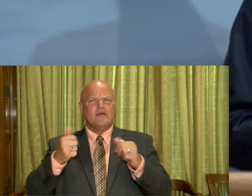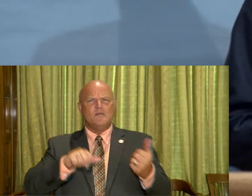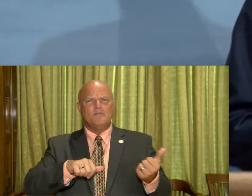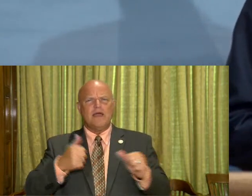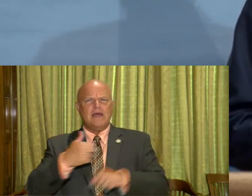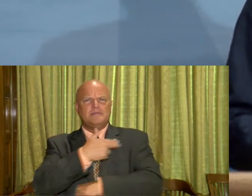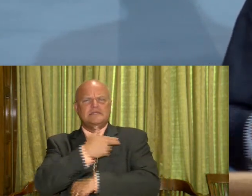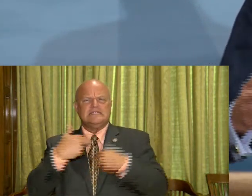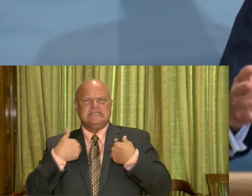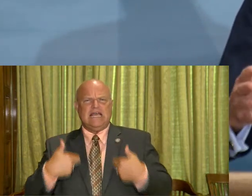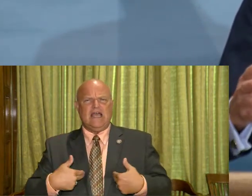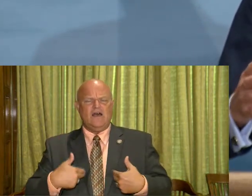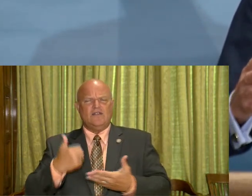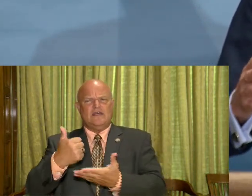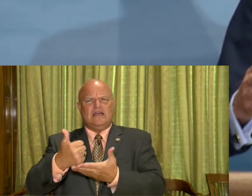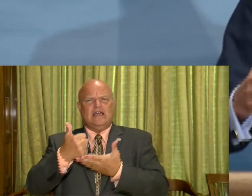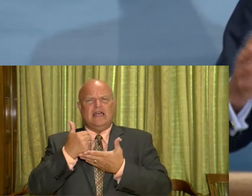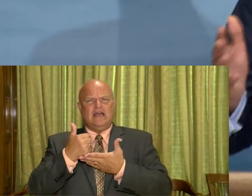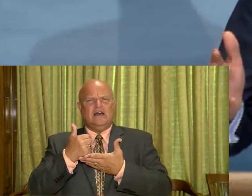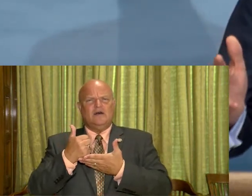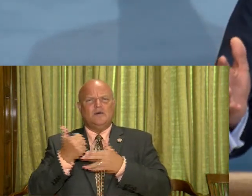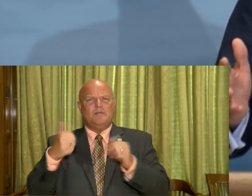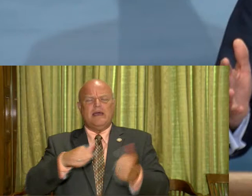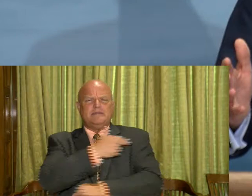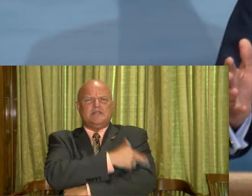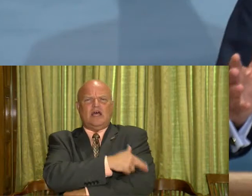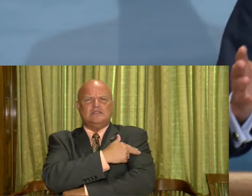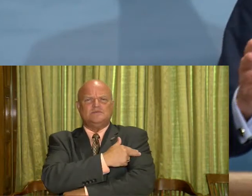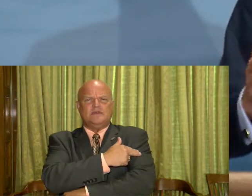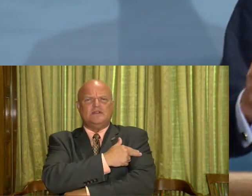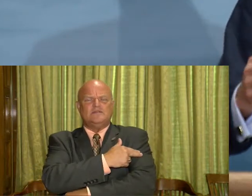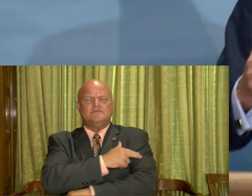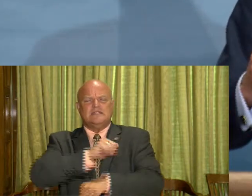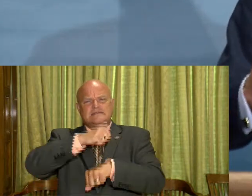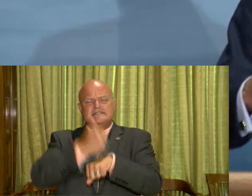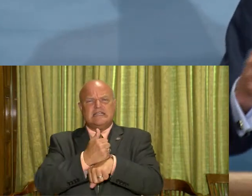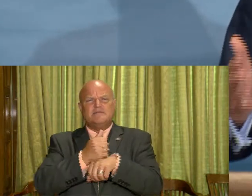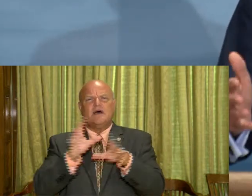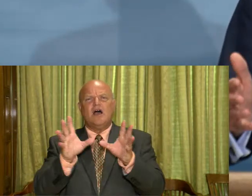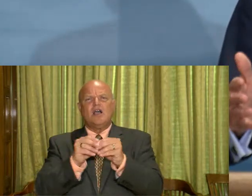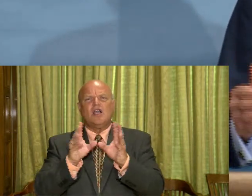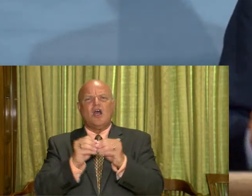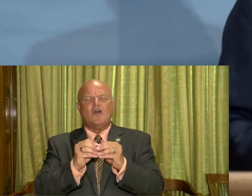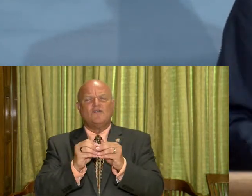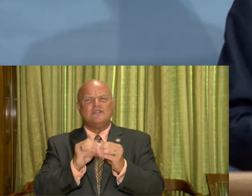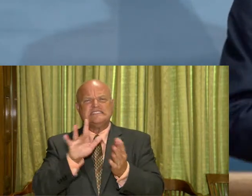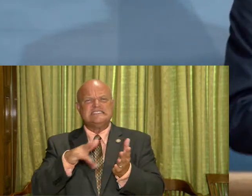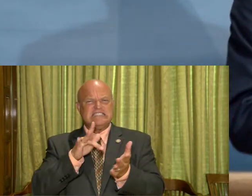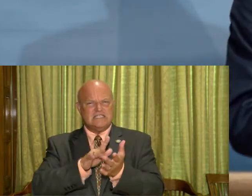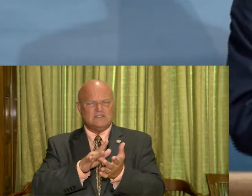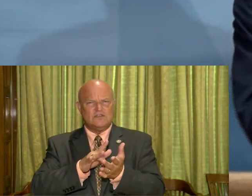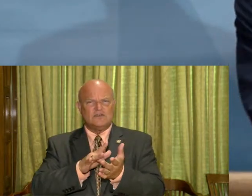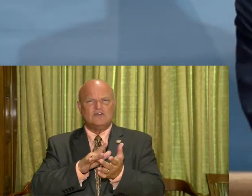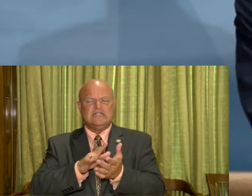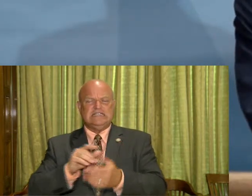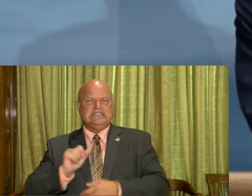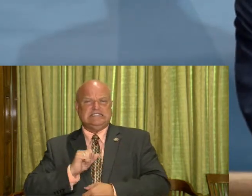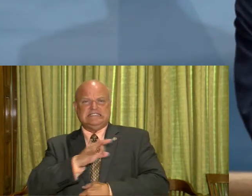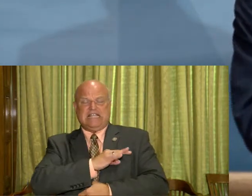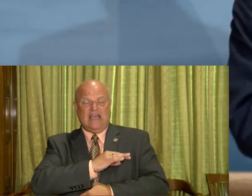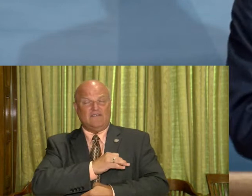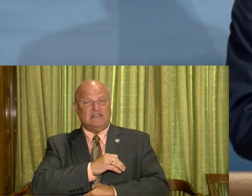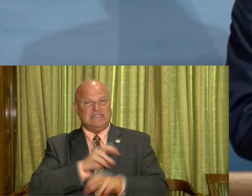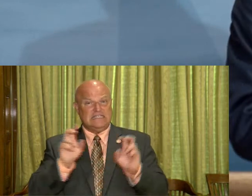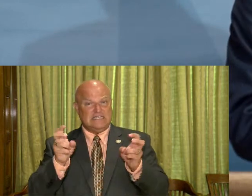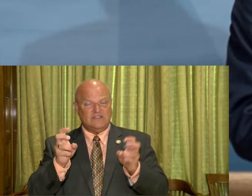Health that was good enough to prepare one of their conference centers for a surge capacity. Staffing is the